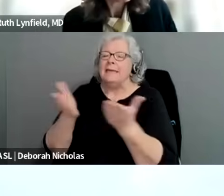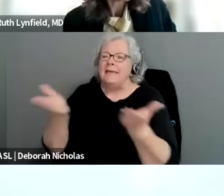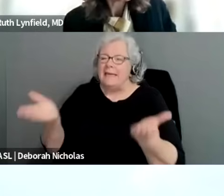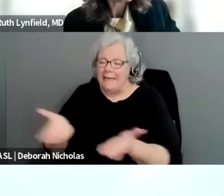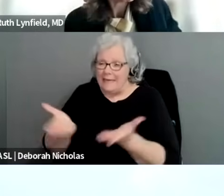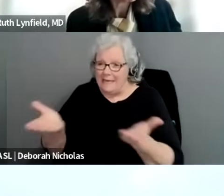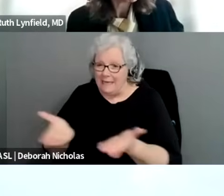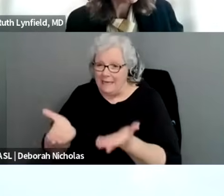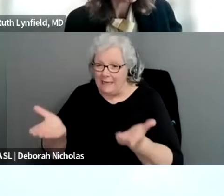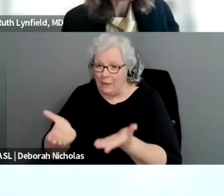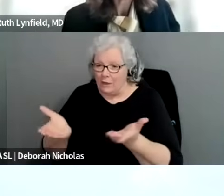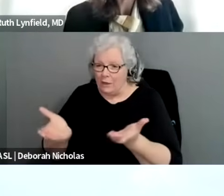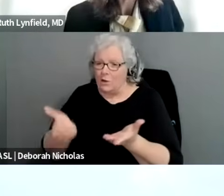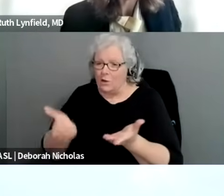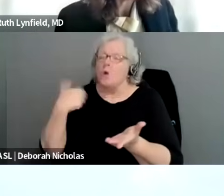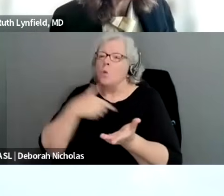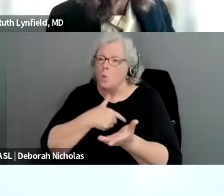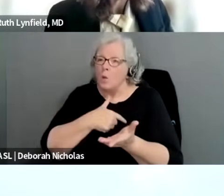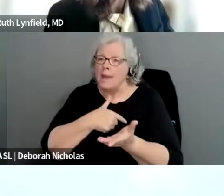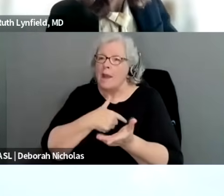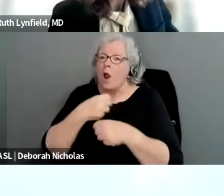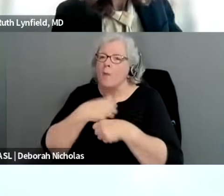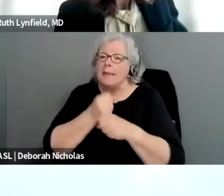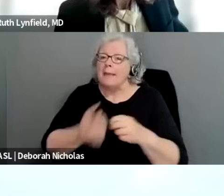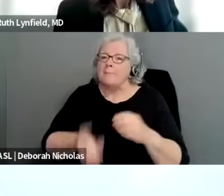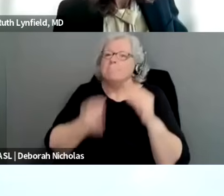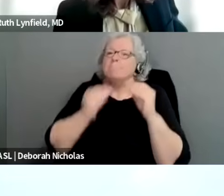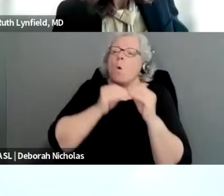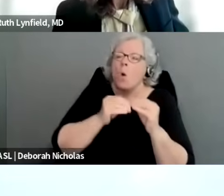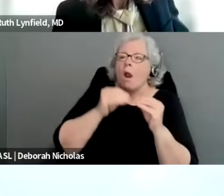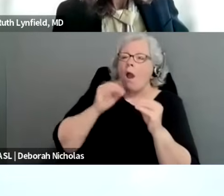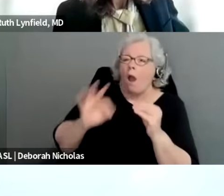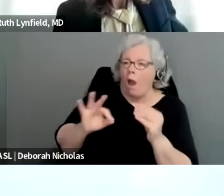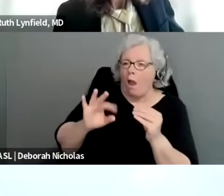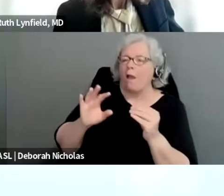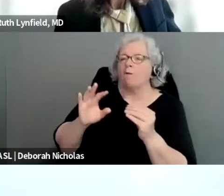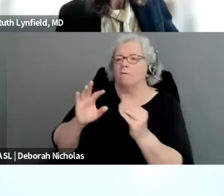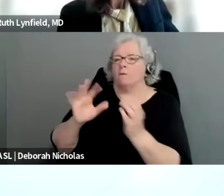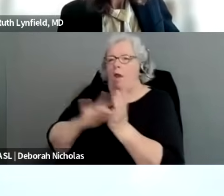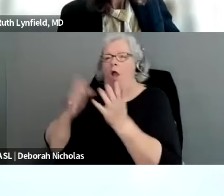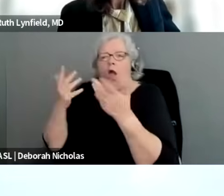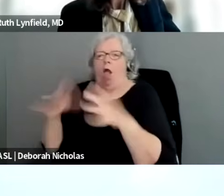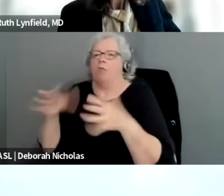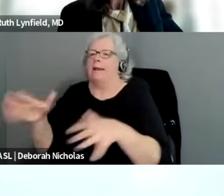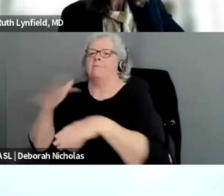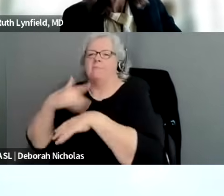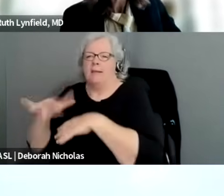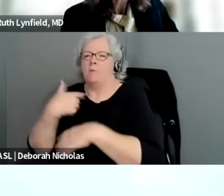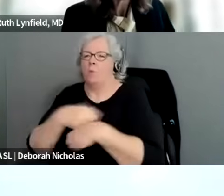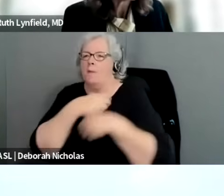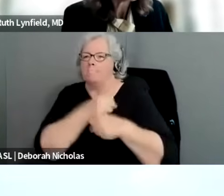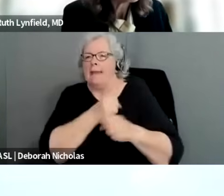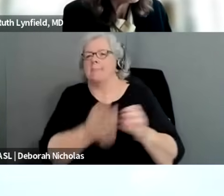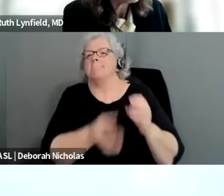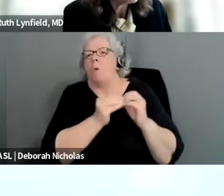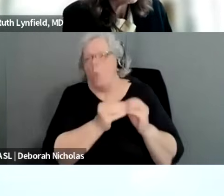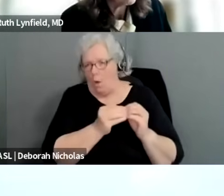that are already commercially available. I think we can do that in a way that